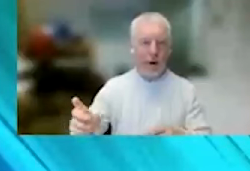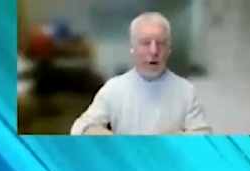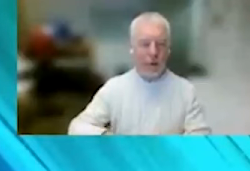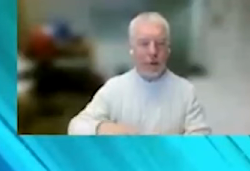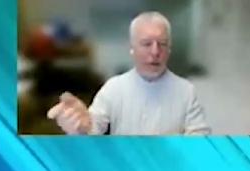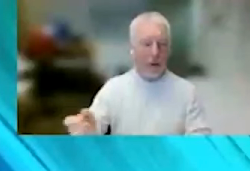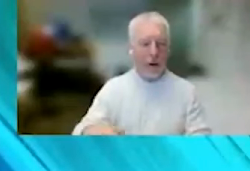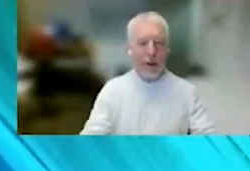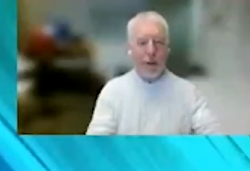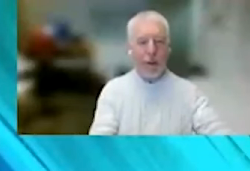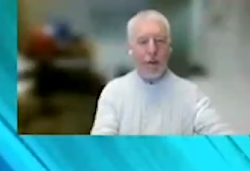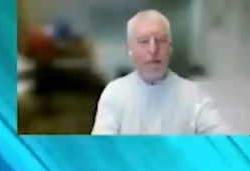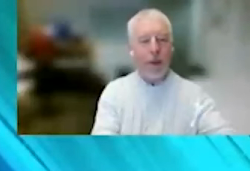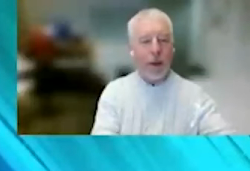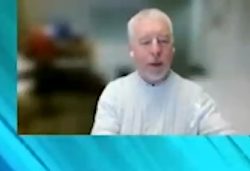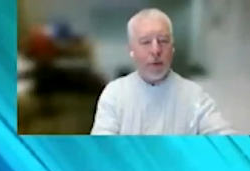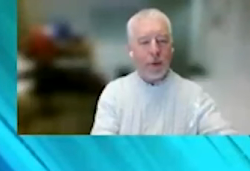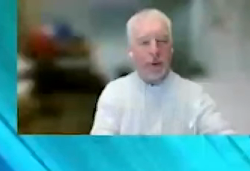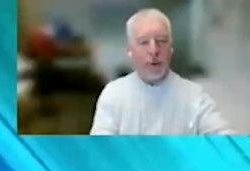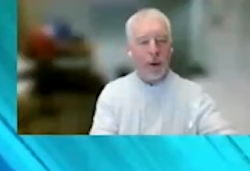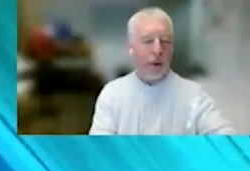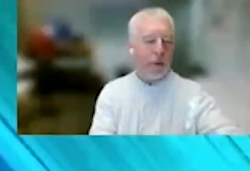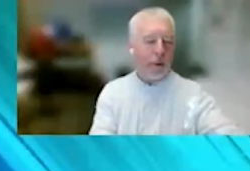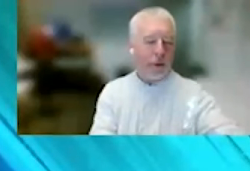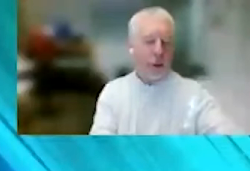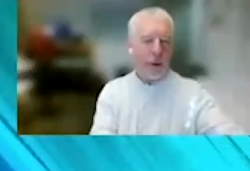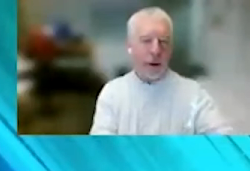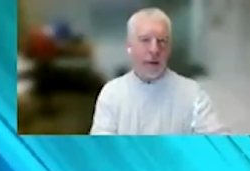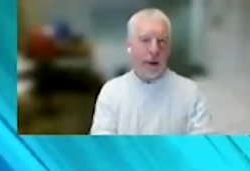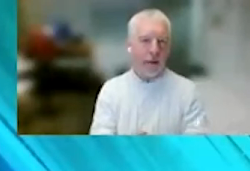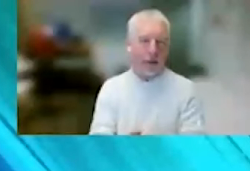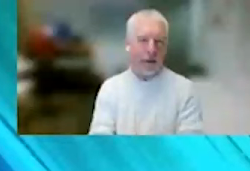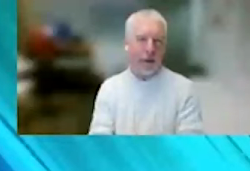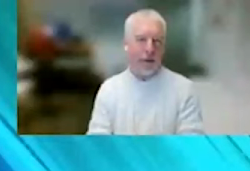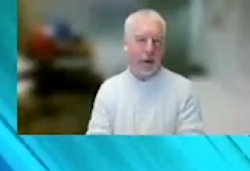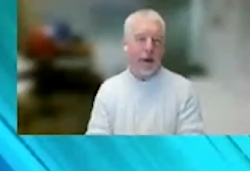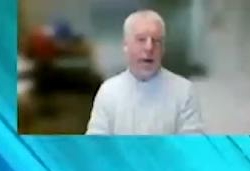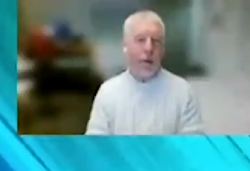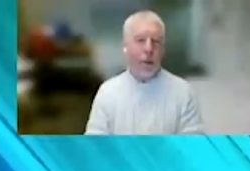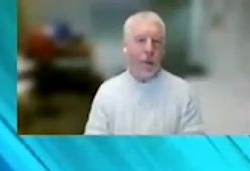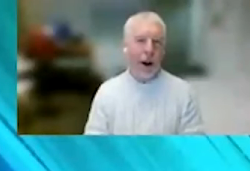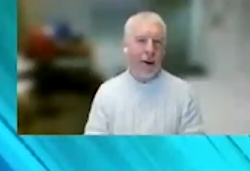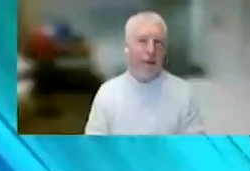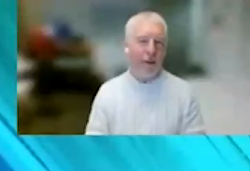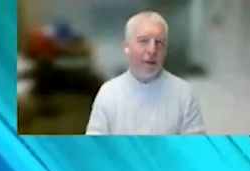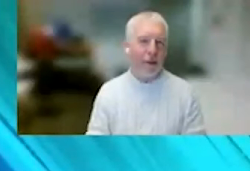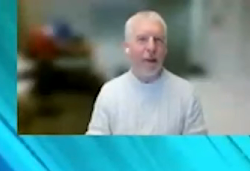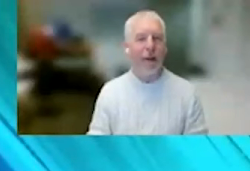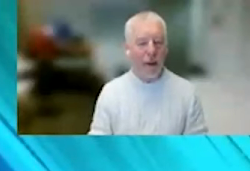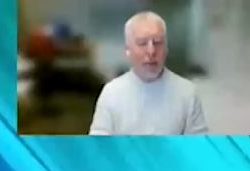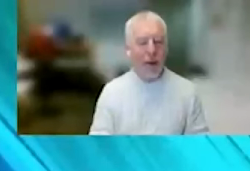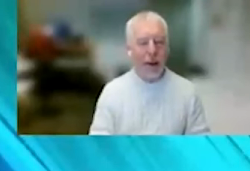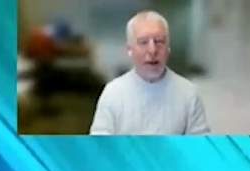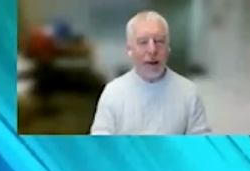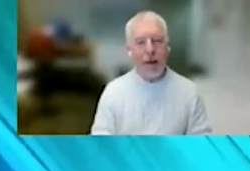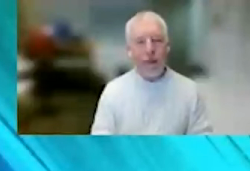YouTube or wherever else we upload that file with it. So yeah, it's the reason that we do that. Again, it's quite a bit more accurate. So it saves us a